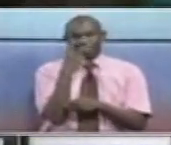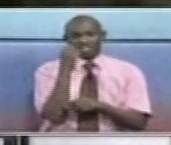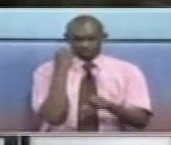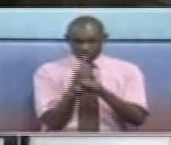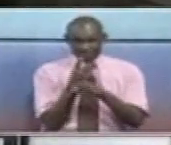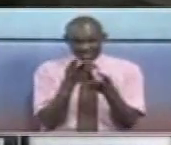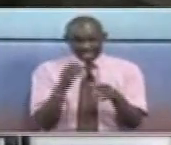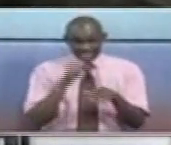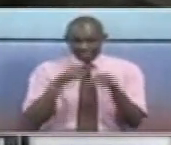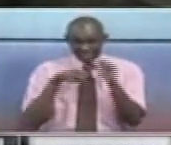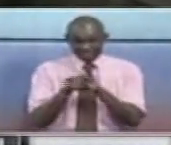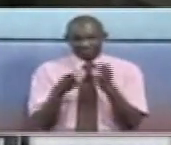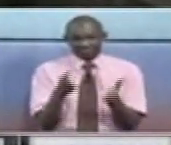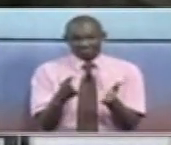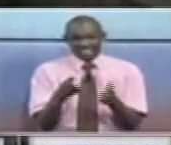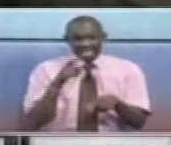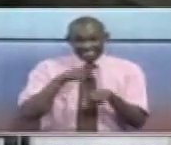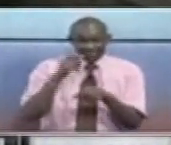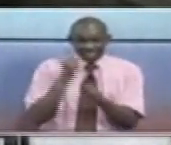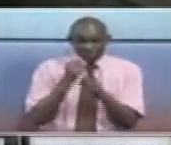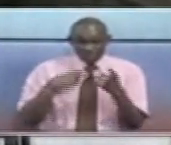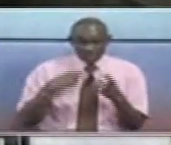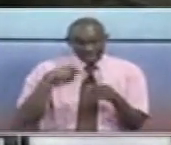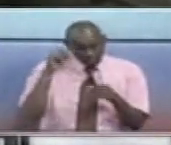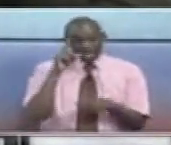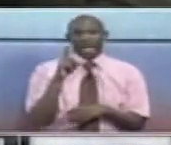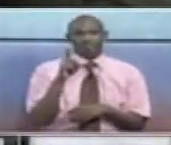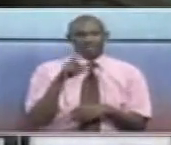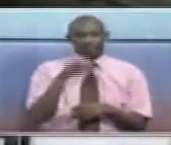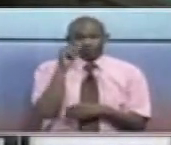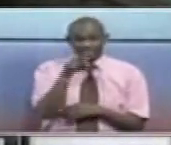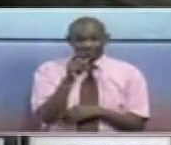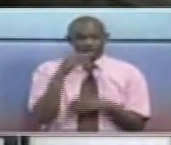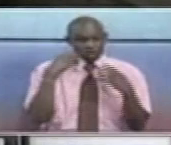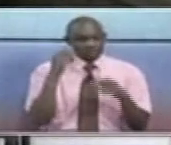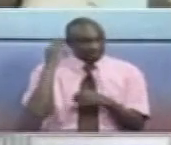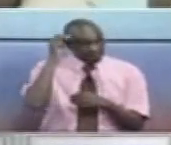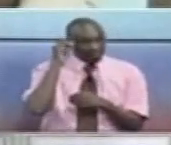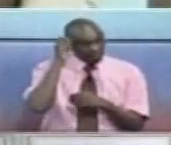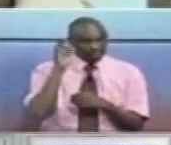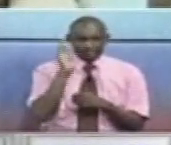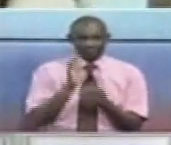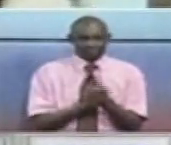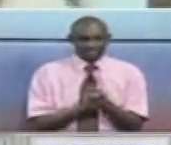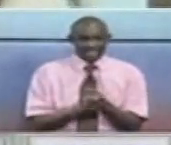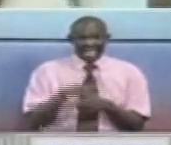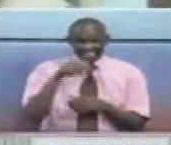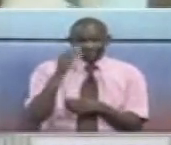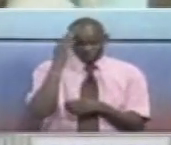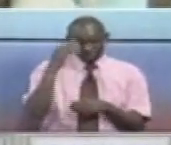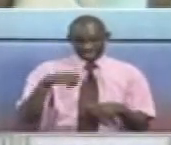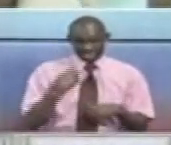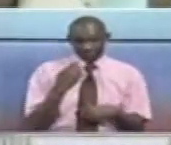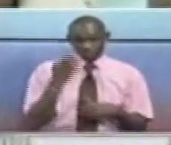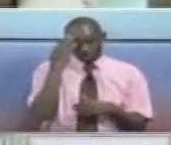was admitted while unconscious. When she regained consciousness, it was discovered that she had lost her memory. The name that she knows herself with